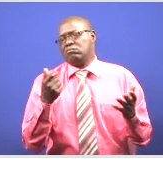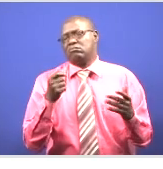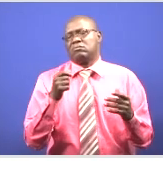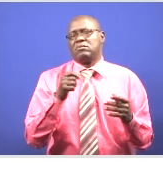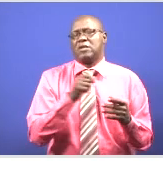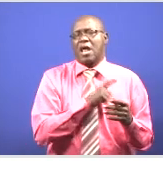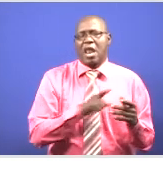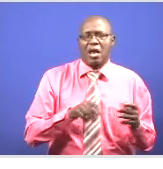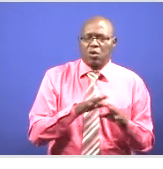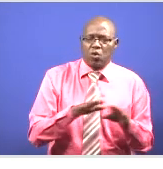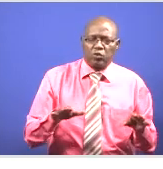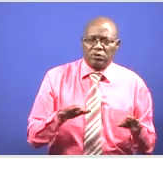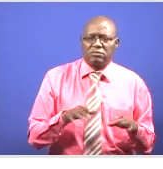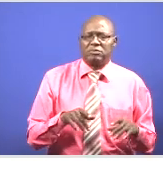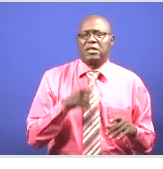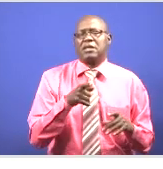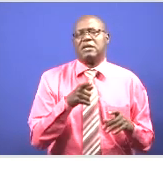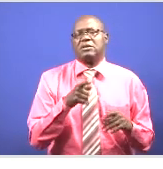landlords is so that